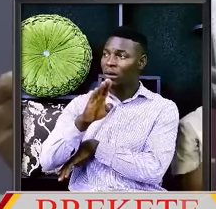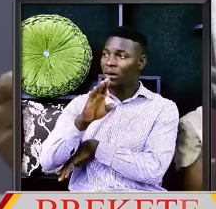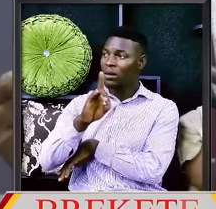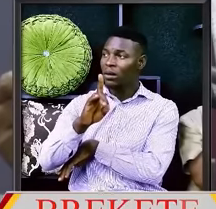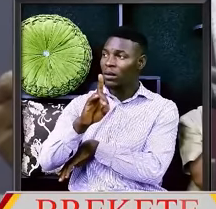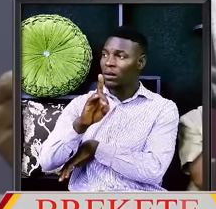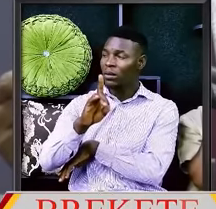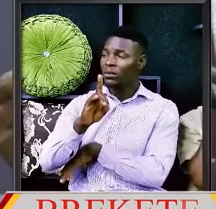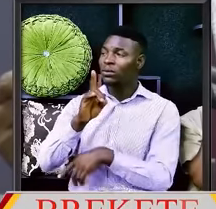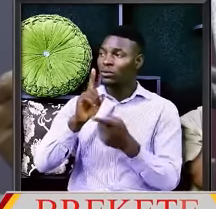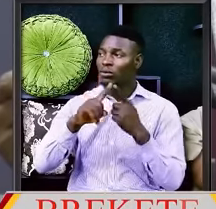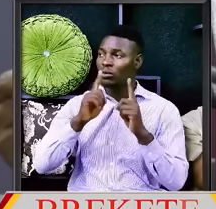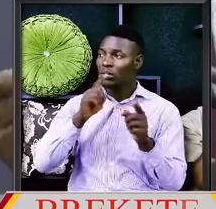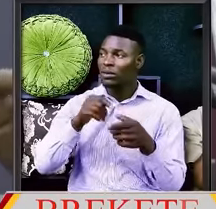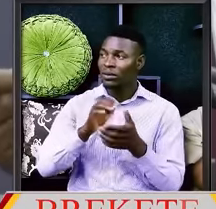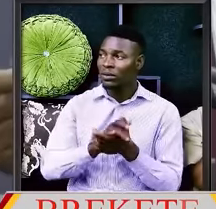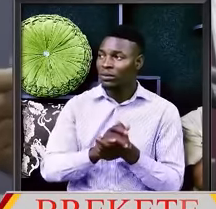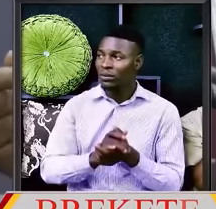microphone.